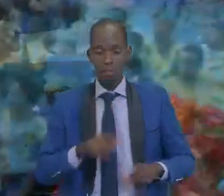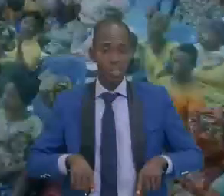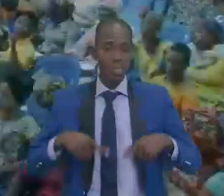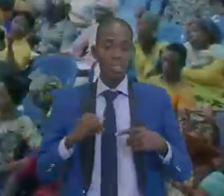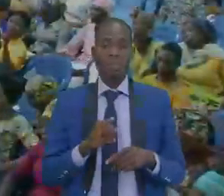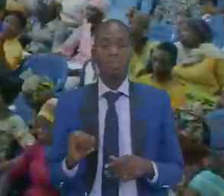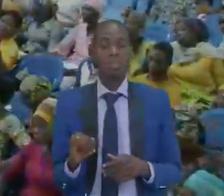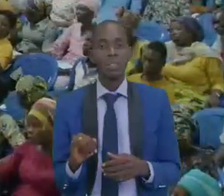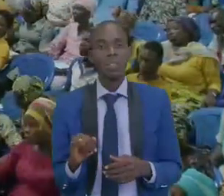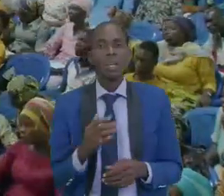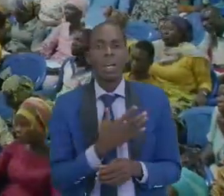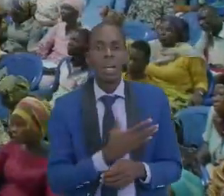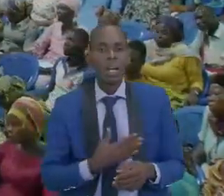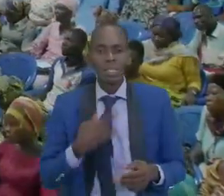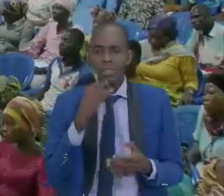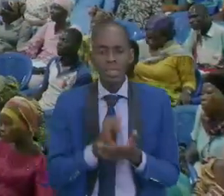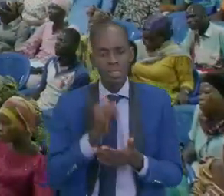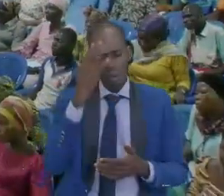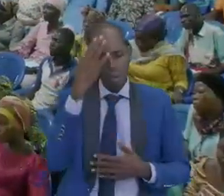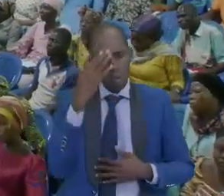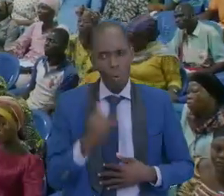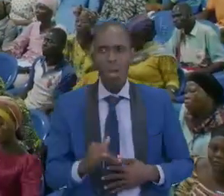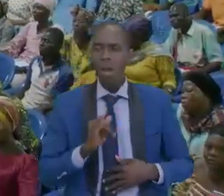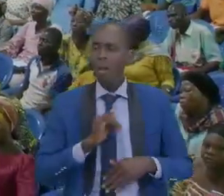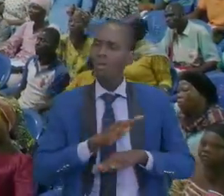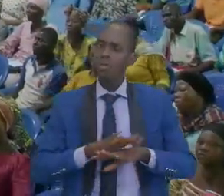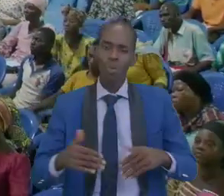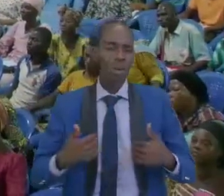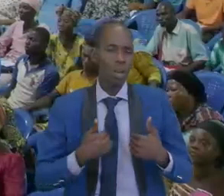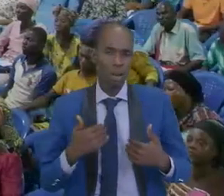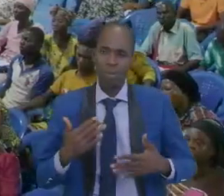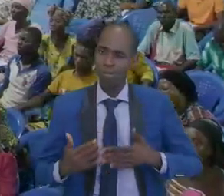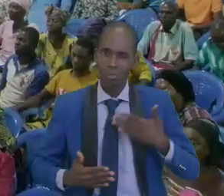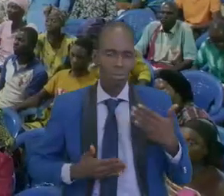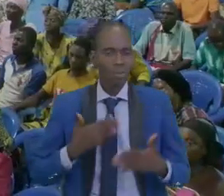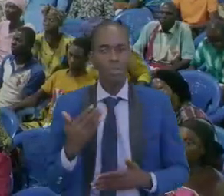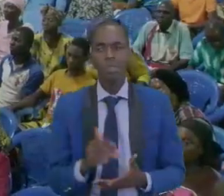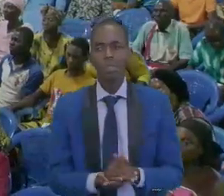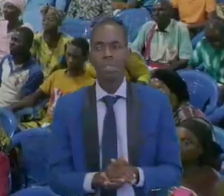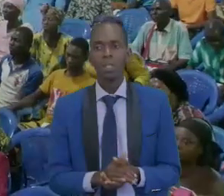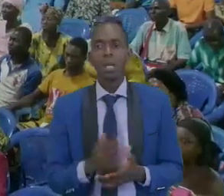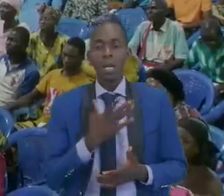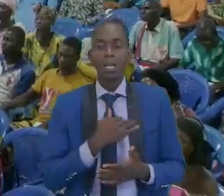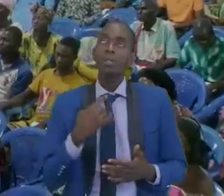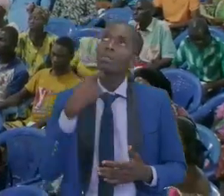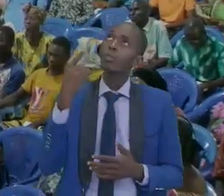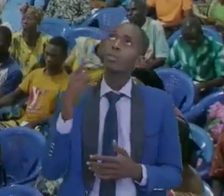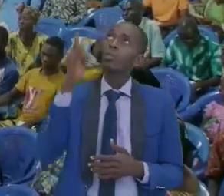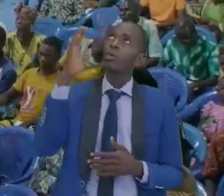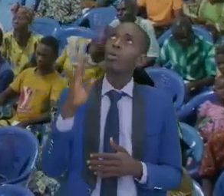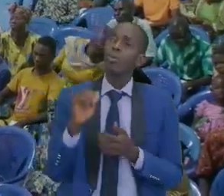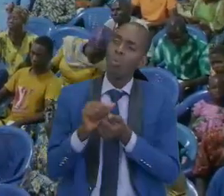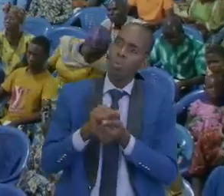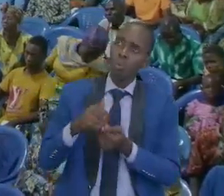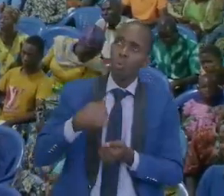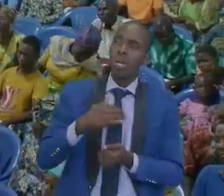He said, that's why I don't have joy. Then he said, wash me and I shall be